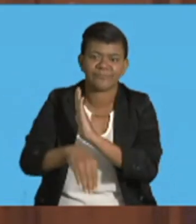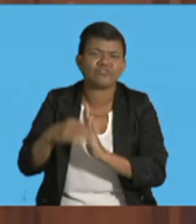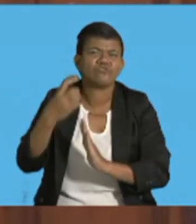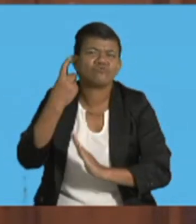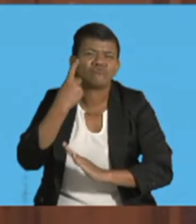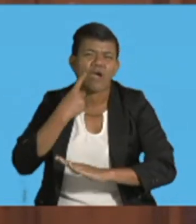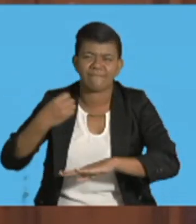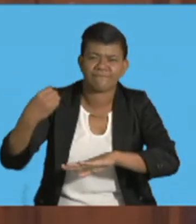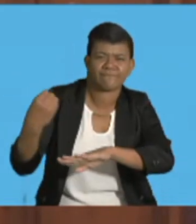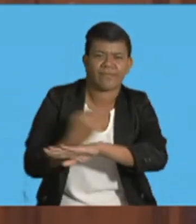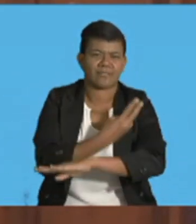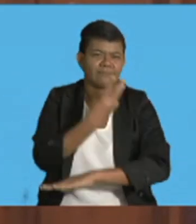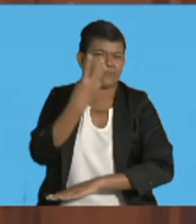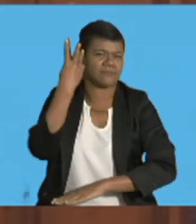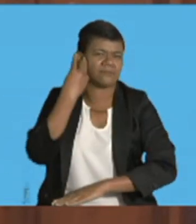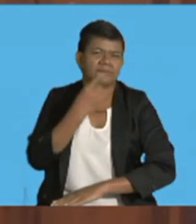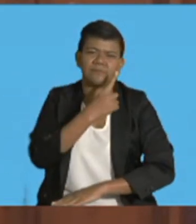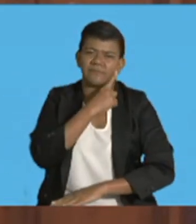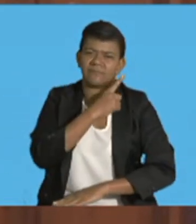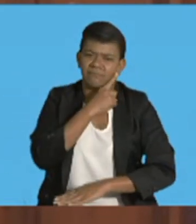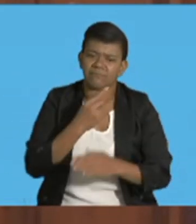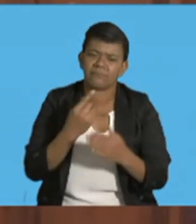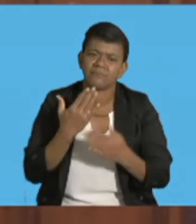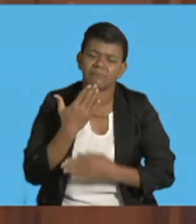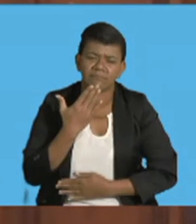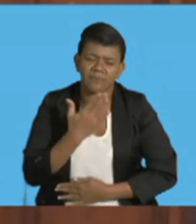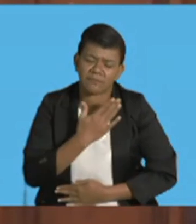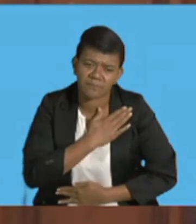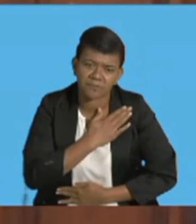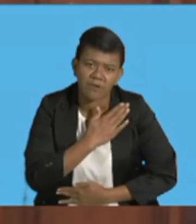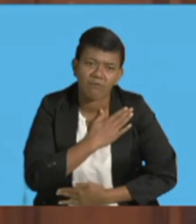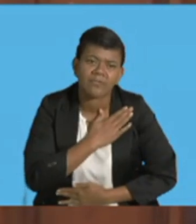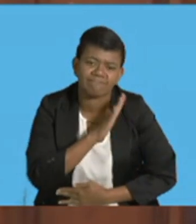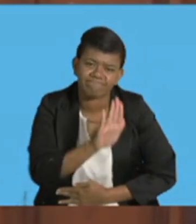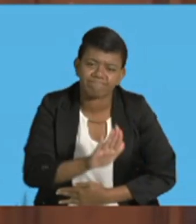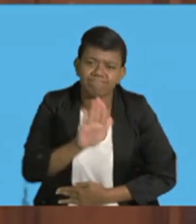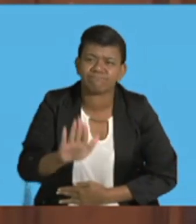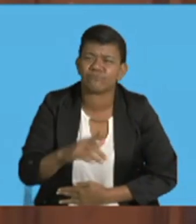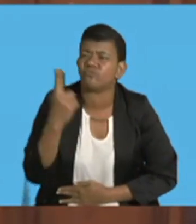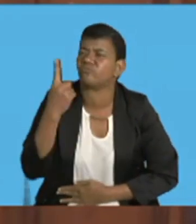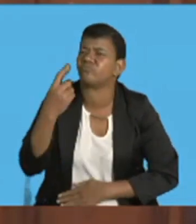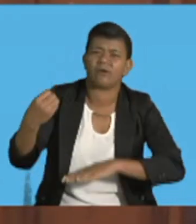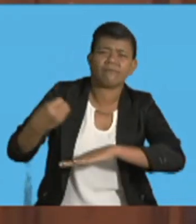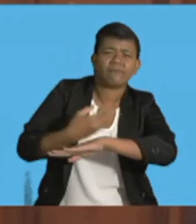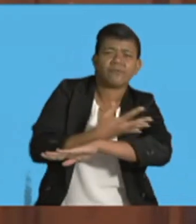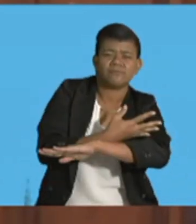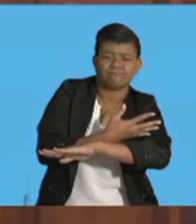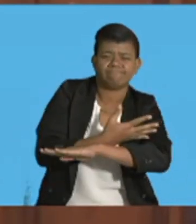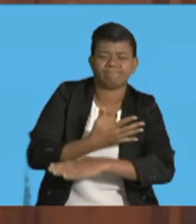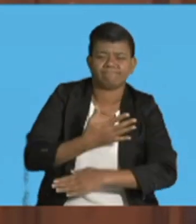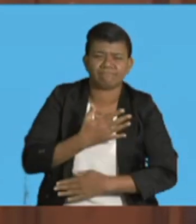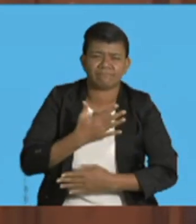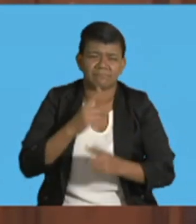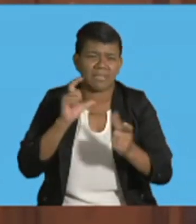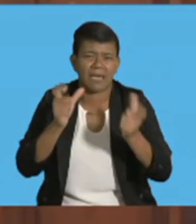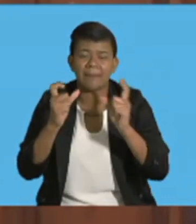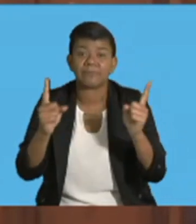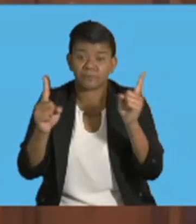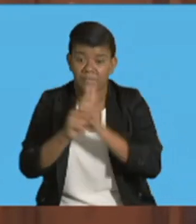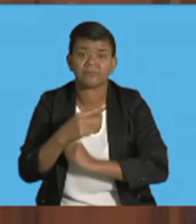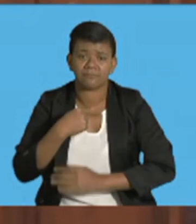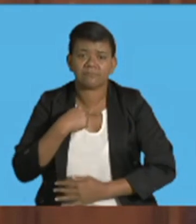climate change is the defining issue of our time. The Prime Minister just told me in our meeting that it is